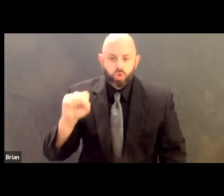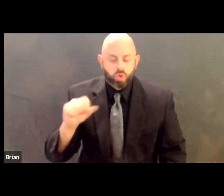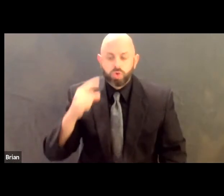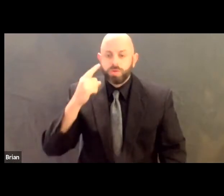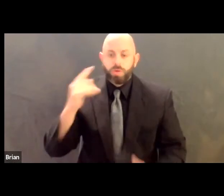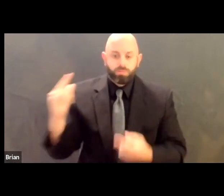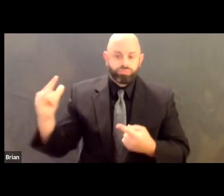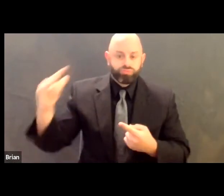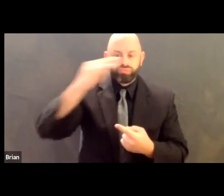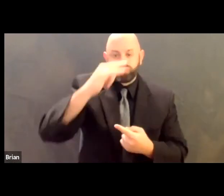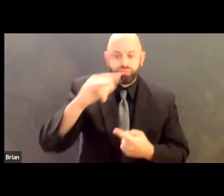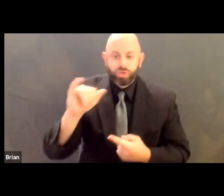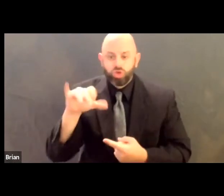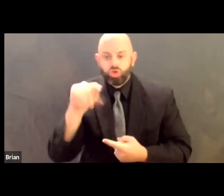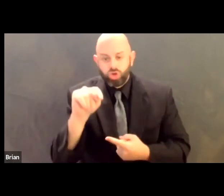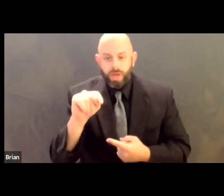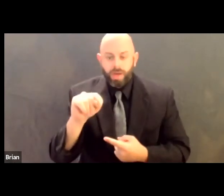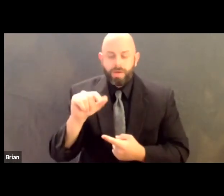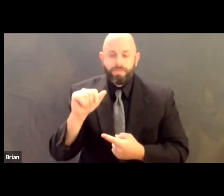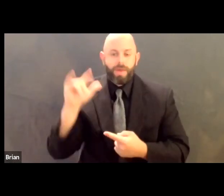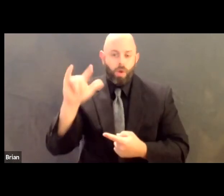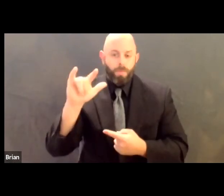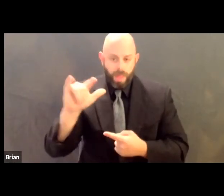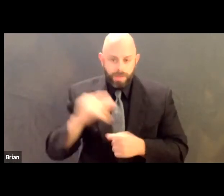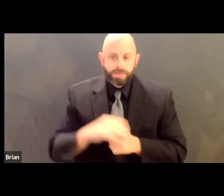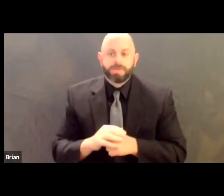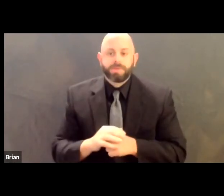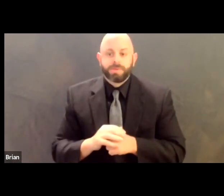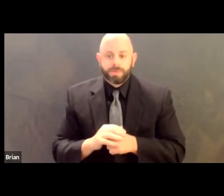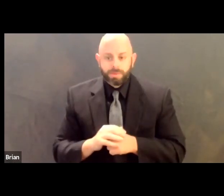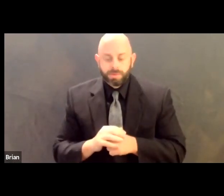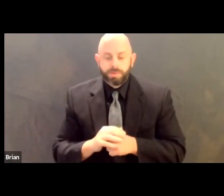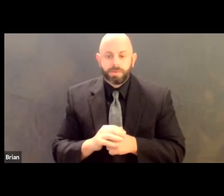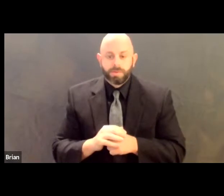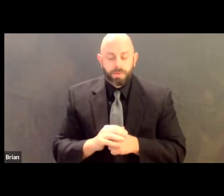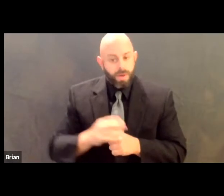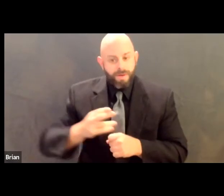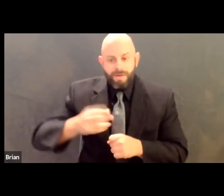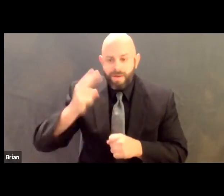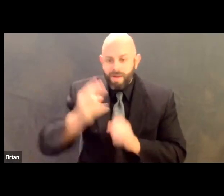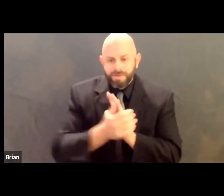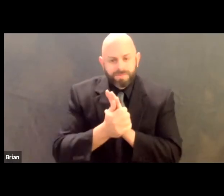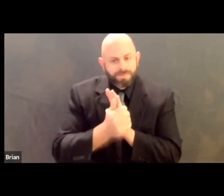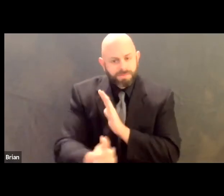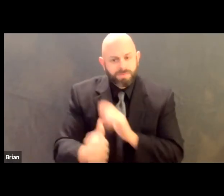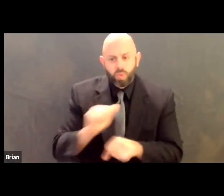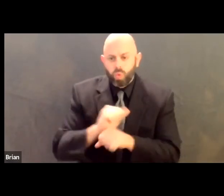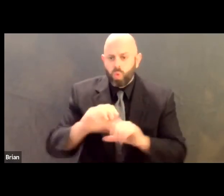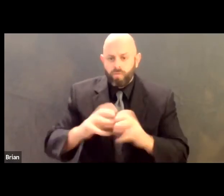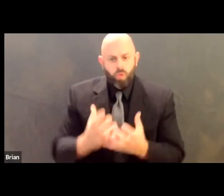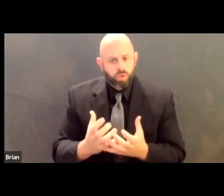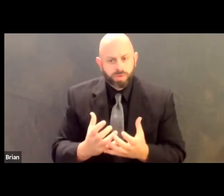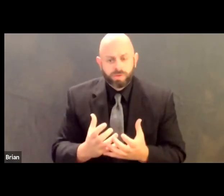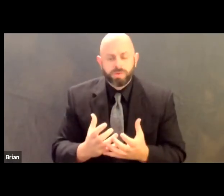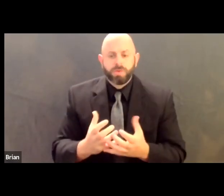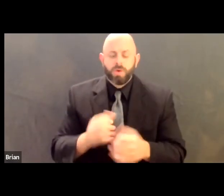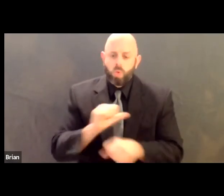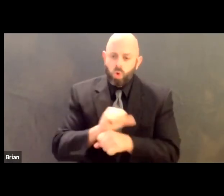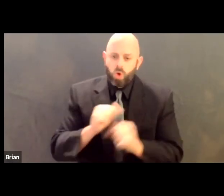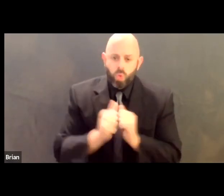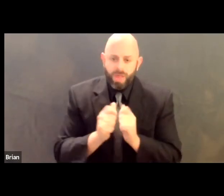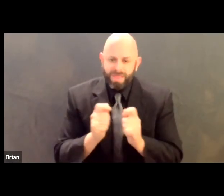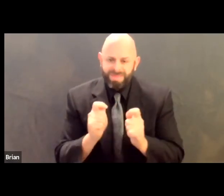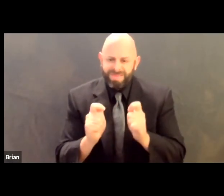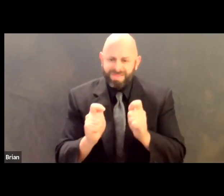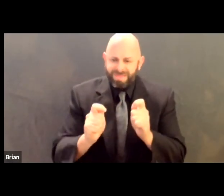jet airplanes around. And it took a highly skilled workforce working with these very delicate